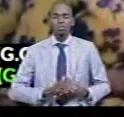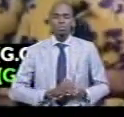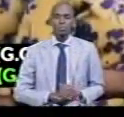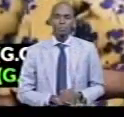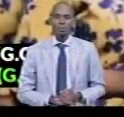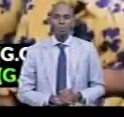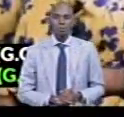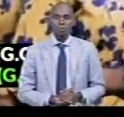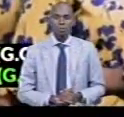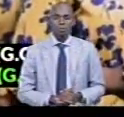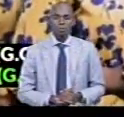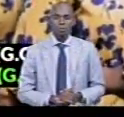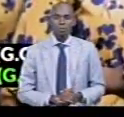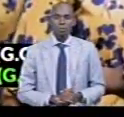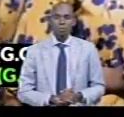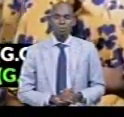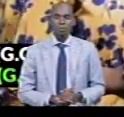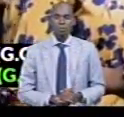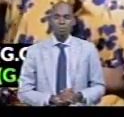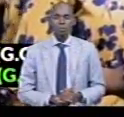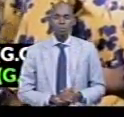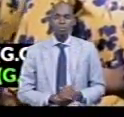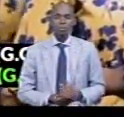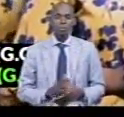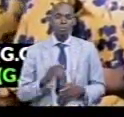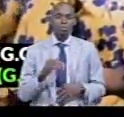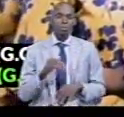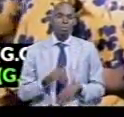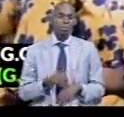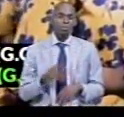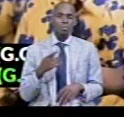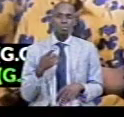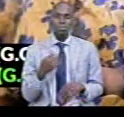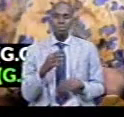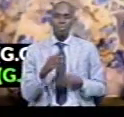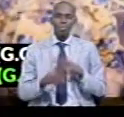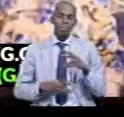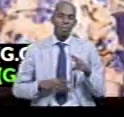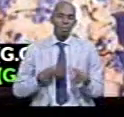At this global crusade with Pastor Kumuyi,